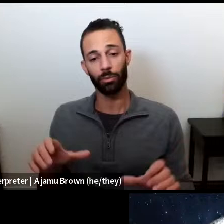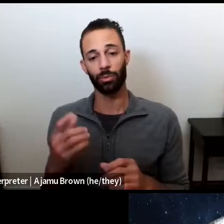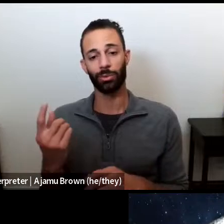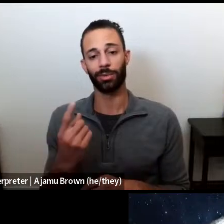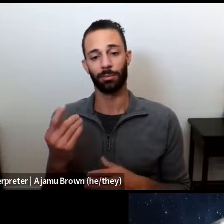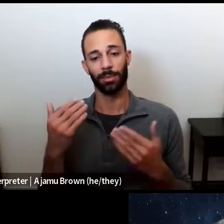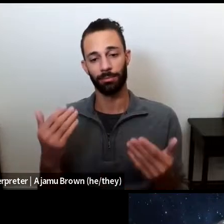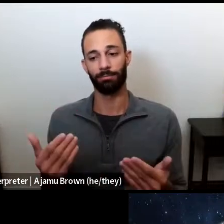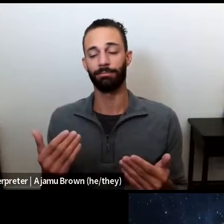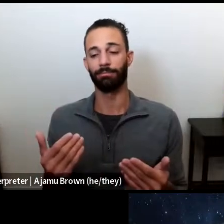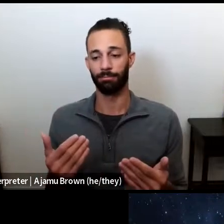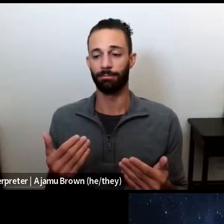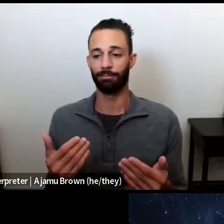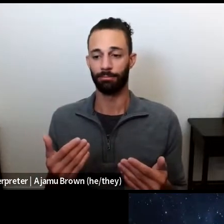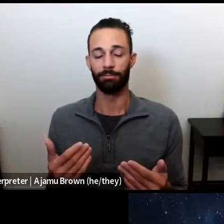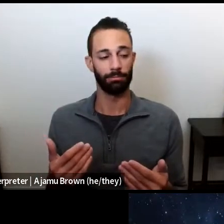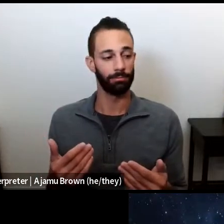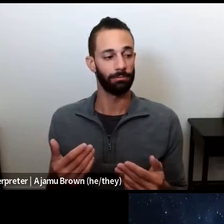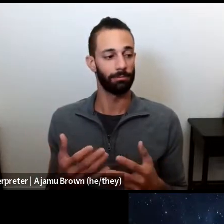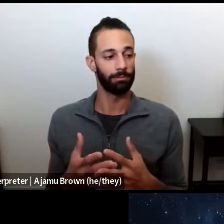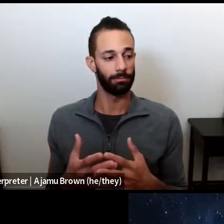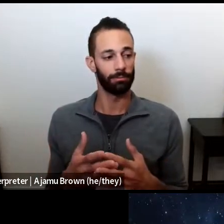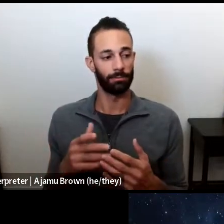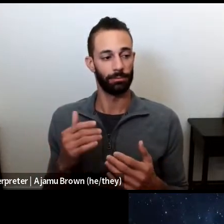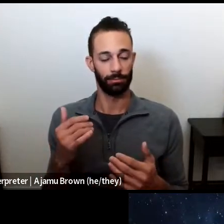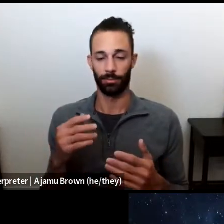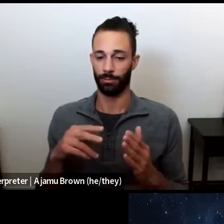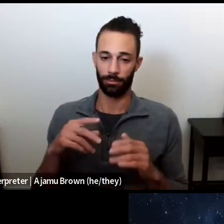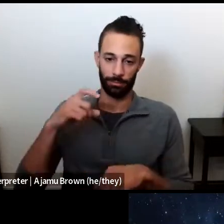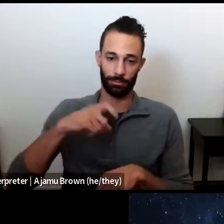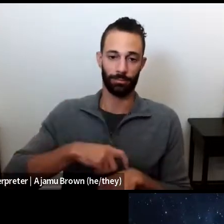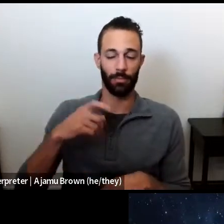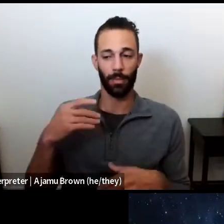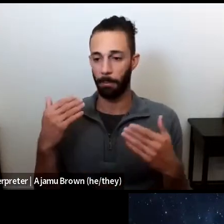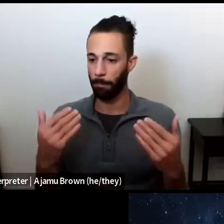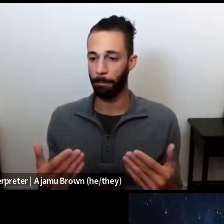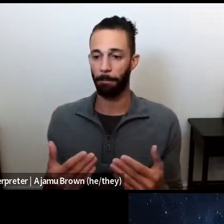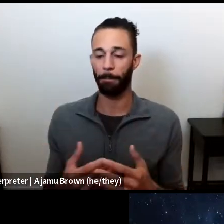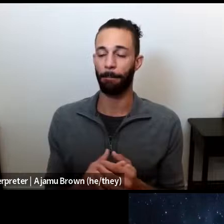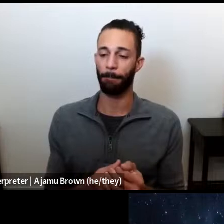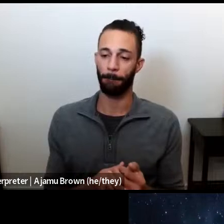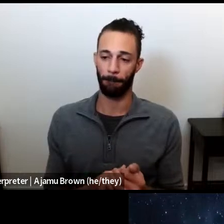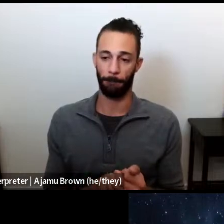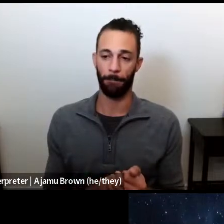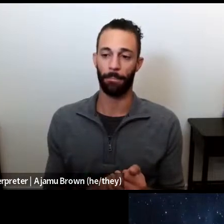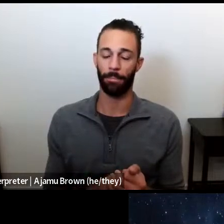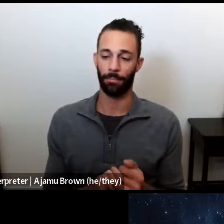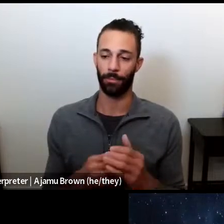You have the Knight of Wands. That is a go time. Okay, good, good.